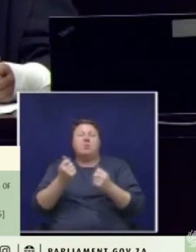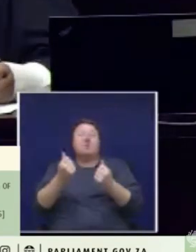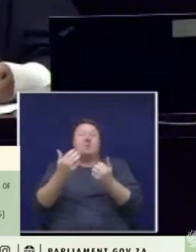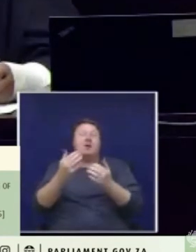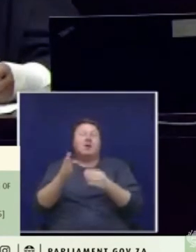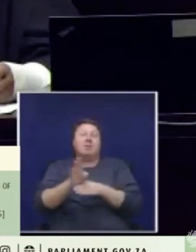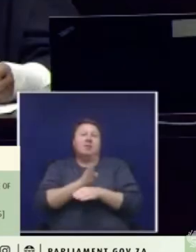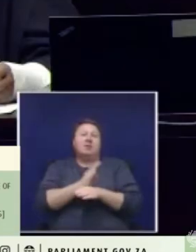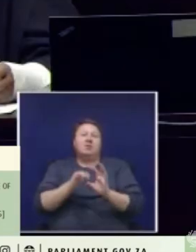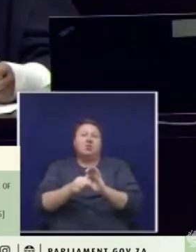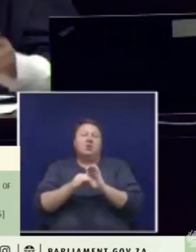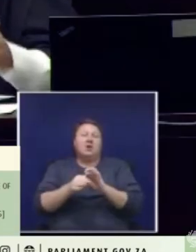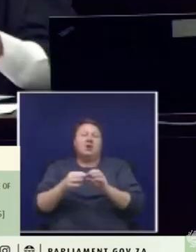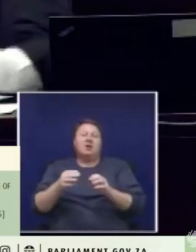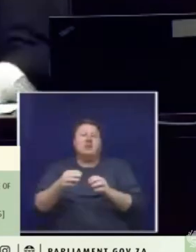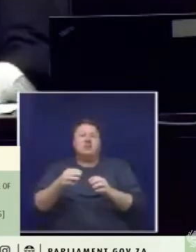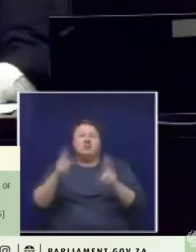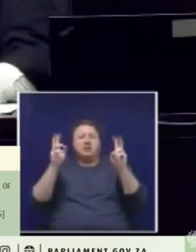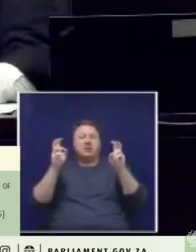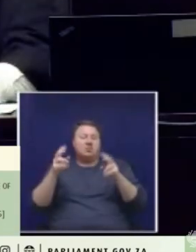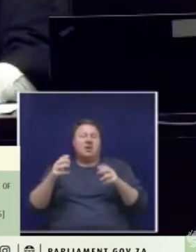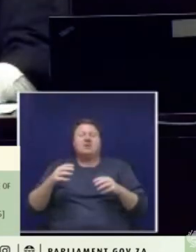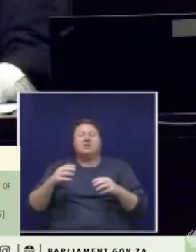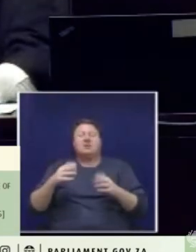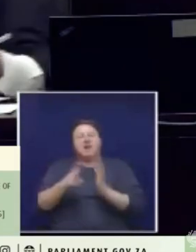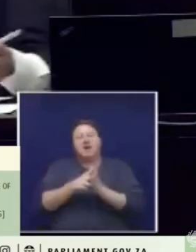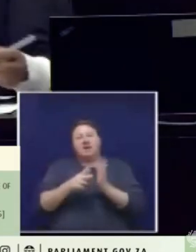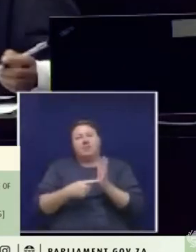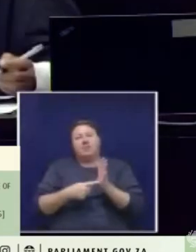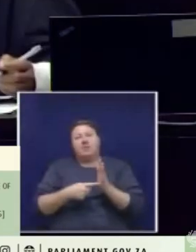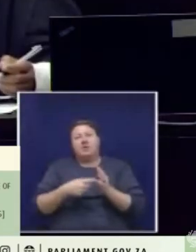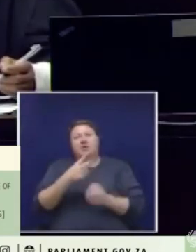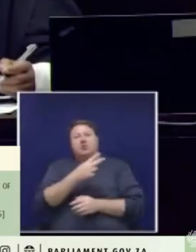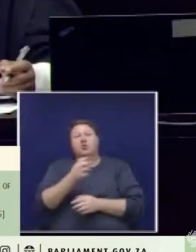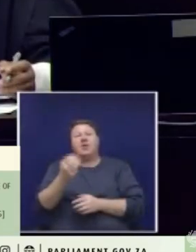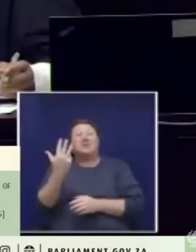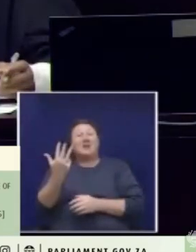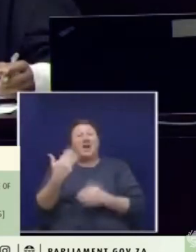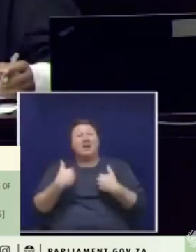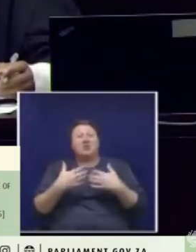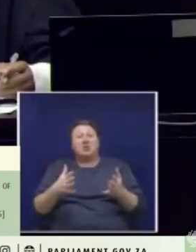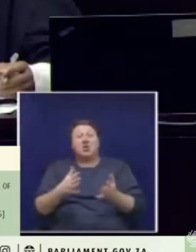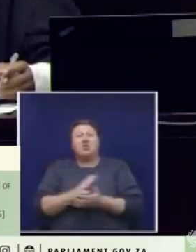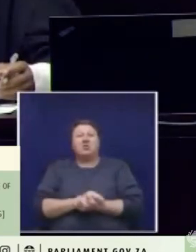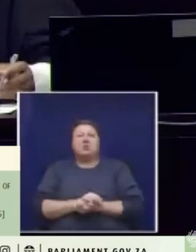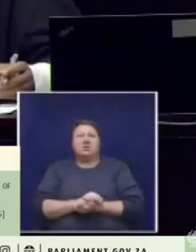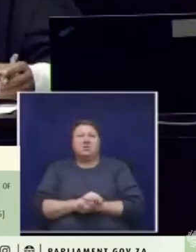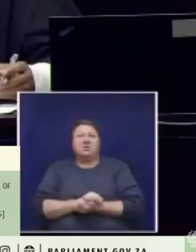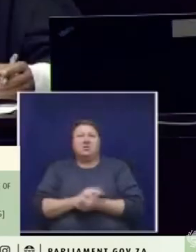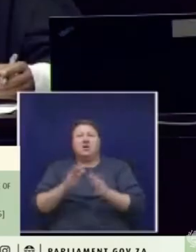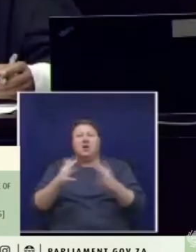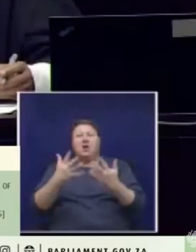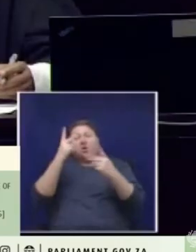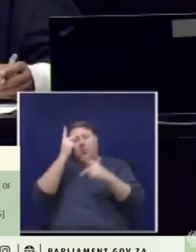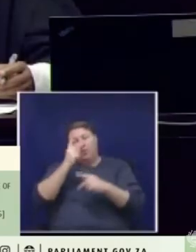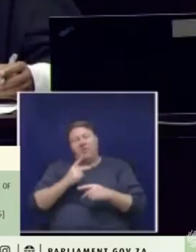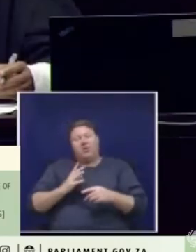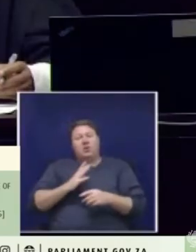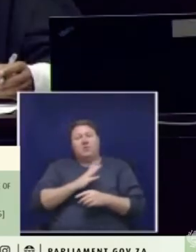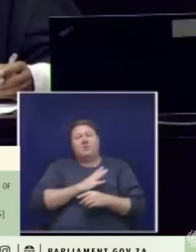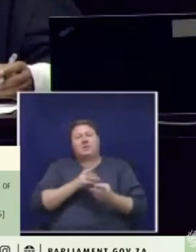Bills and Related Matters Act. This came into operation in 2009, and it allows portfolio committees to